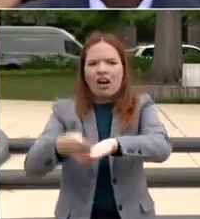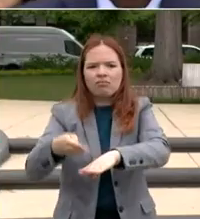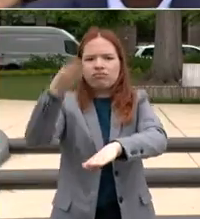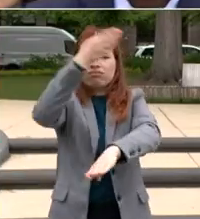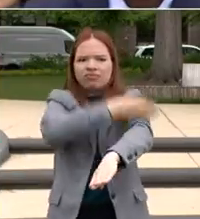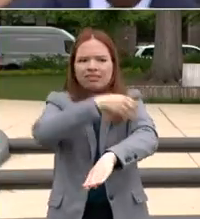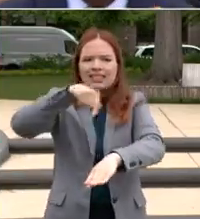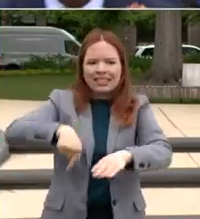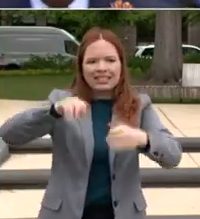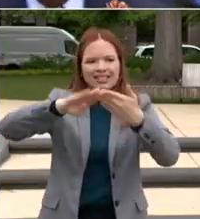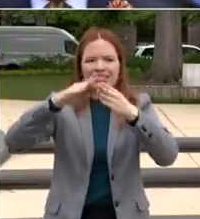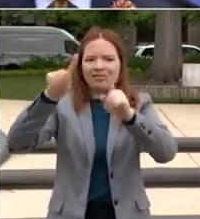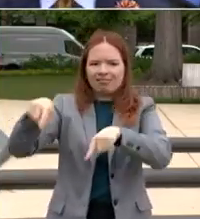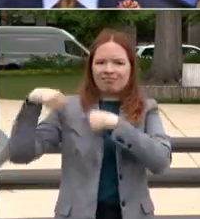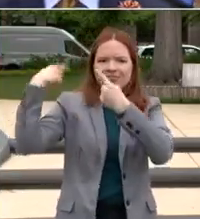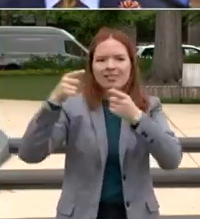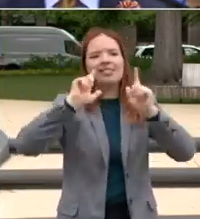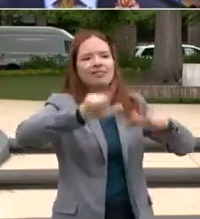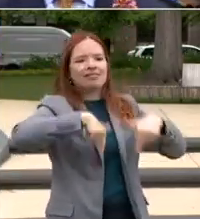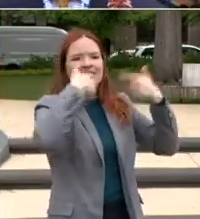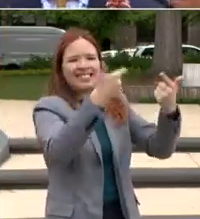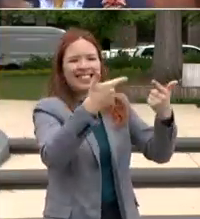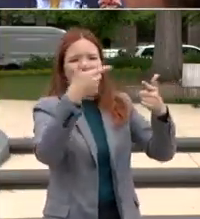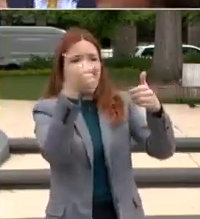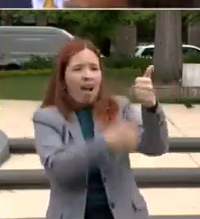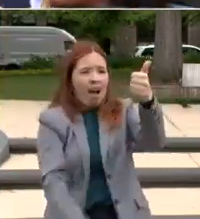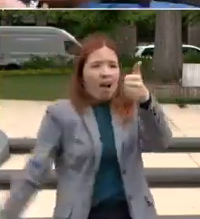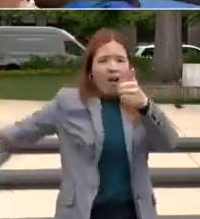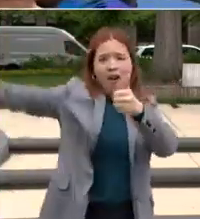the incomparable Mayor Bowser. Oh, thank you,